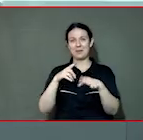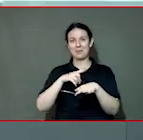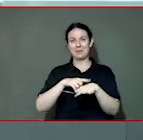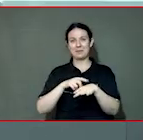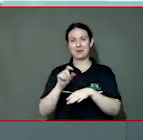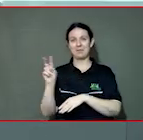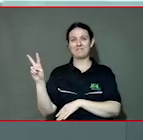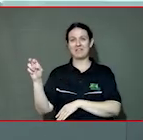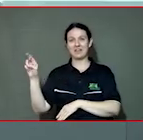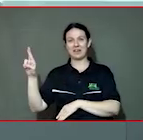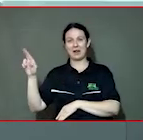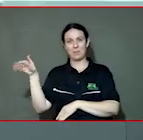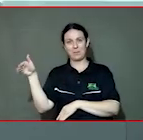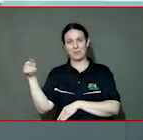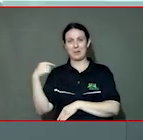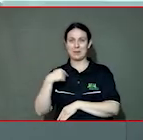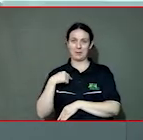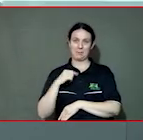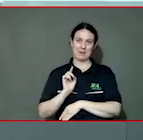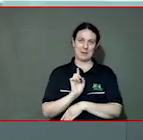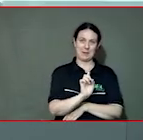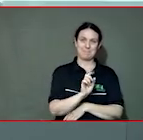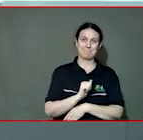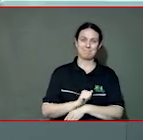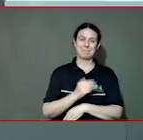when Mrs. Venter is not able to come, then I come. So I will see you again.